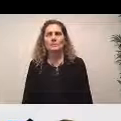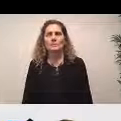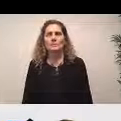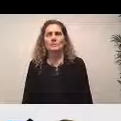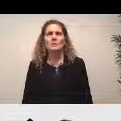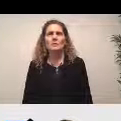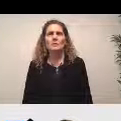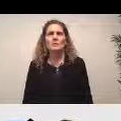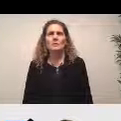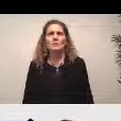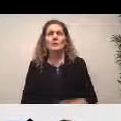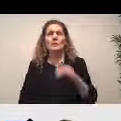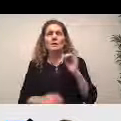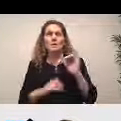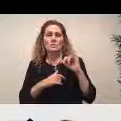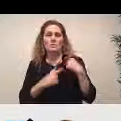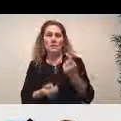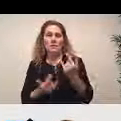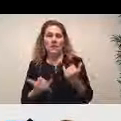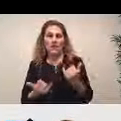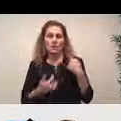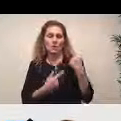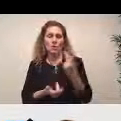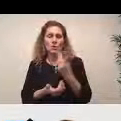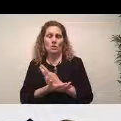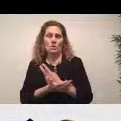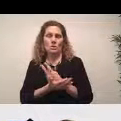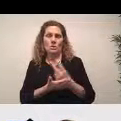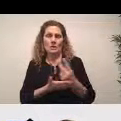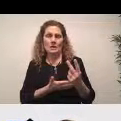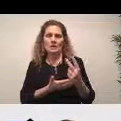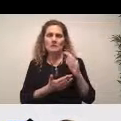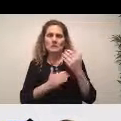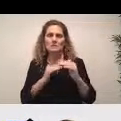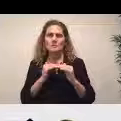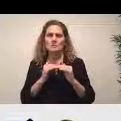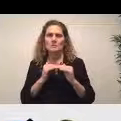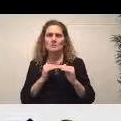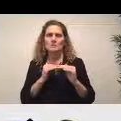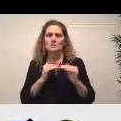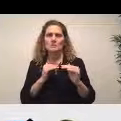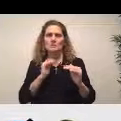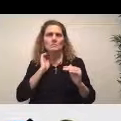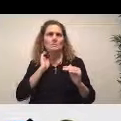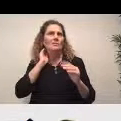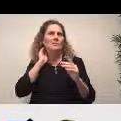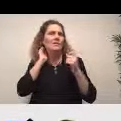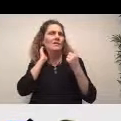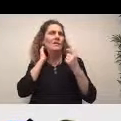percent positivity number is looking now may look different when we get that data in more